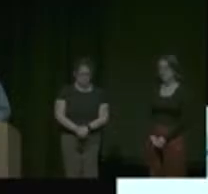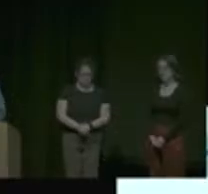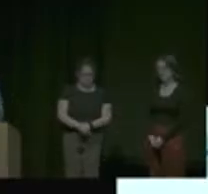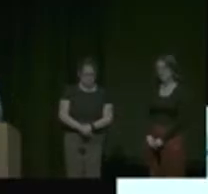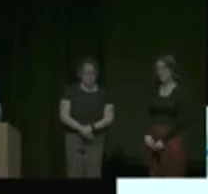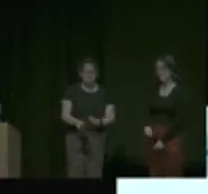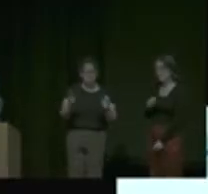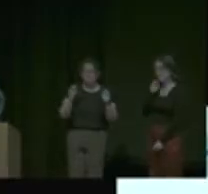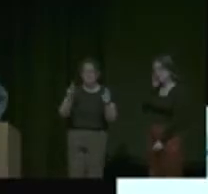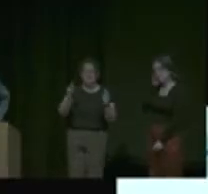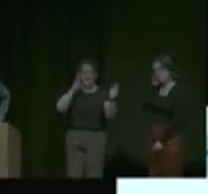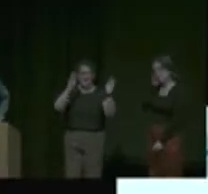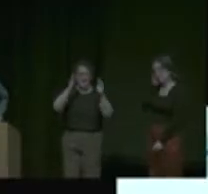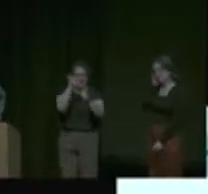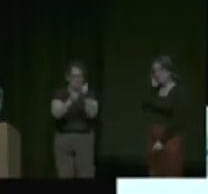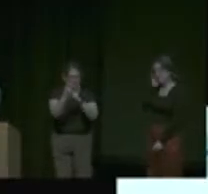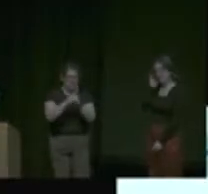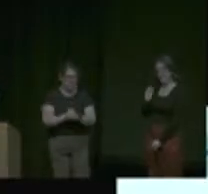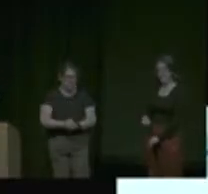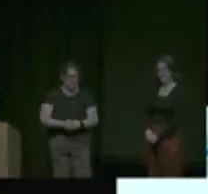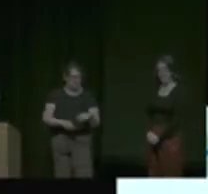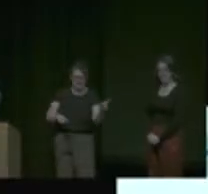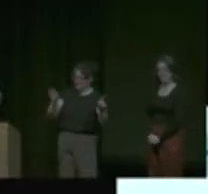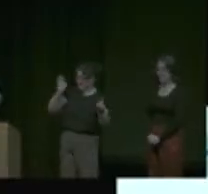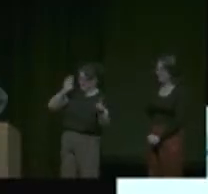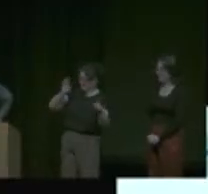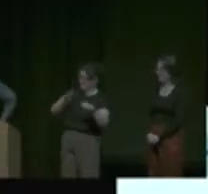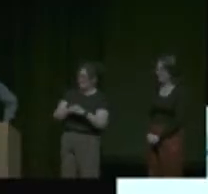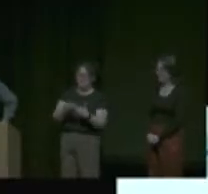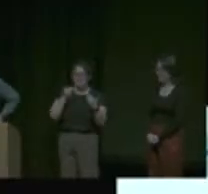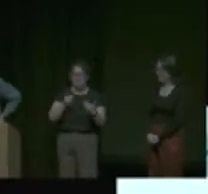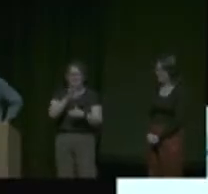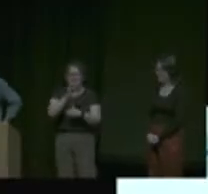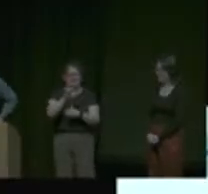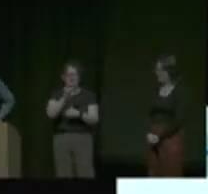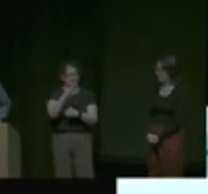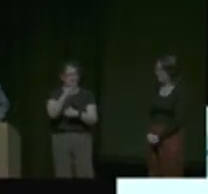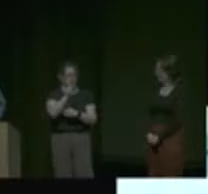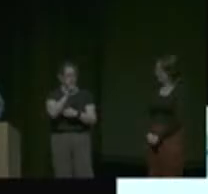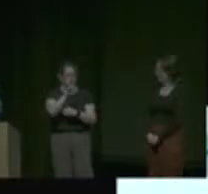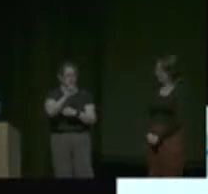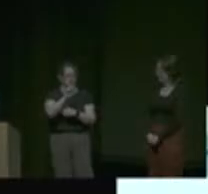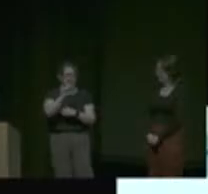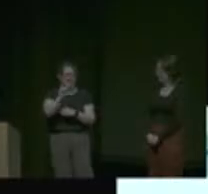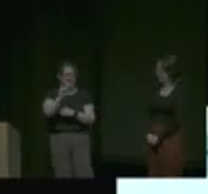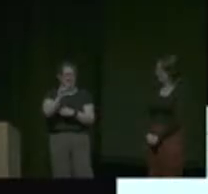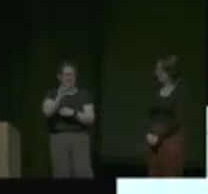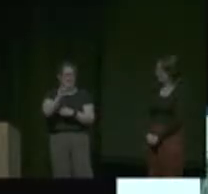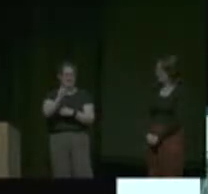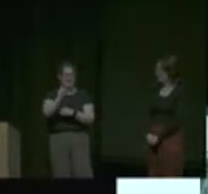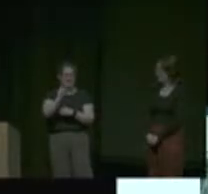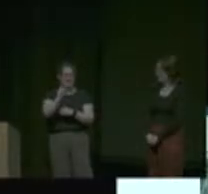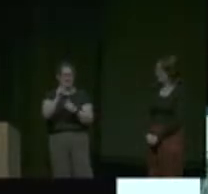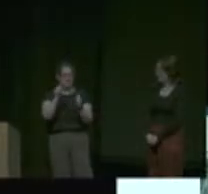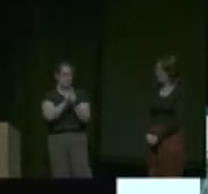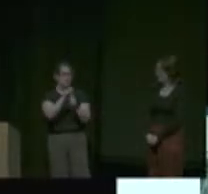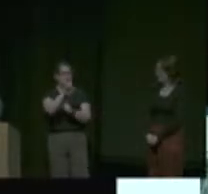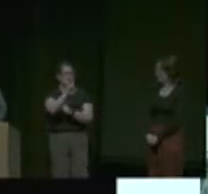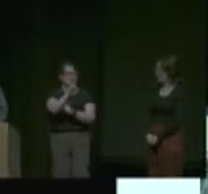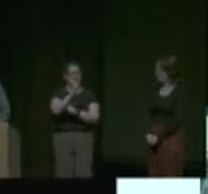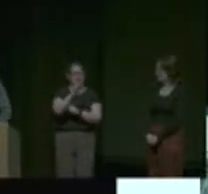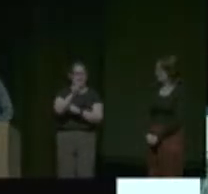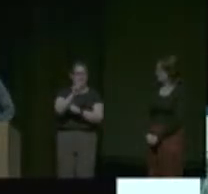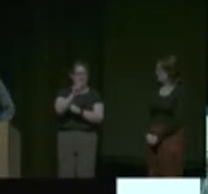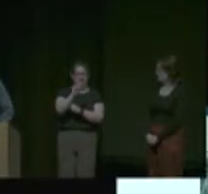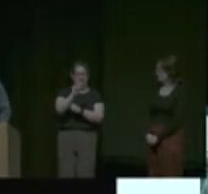All right, hello everyone. Name is Charlie Stein with Sevenson Environmental. I am the project manager for